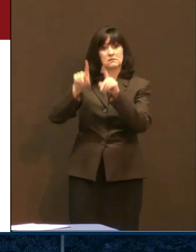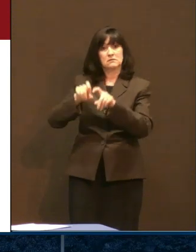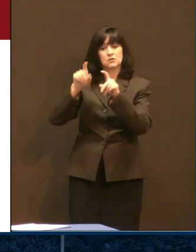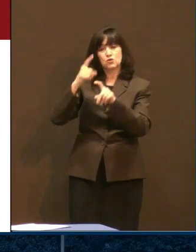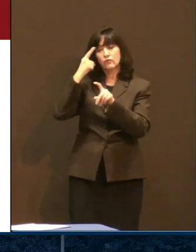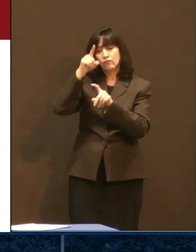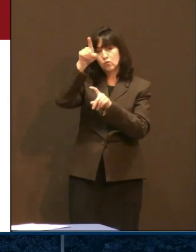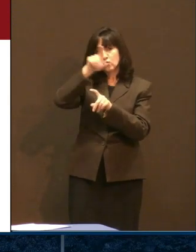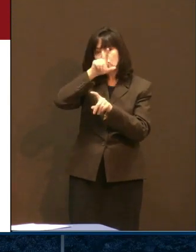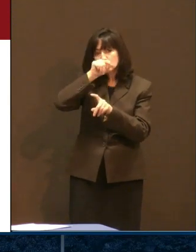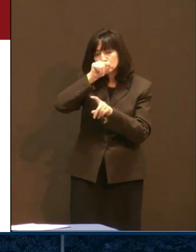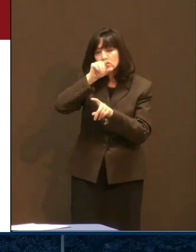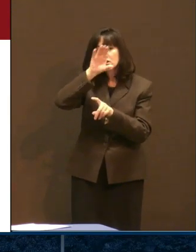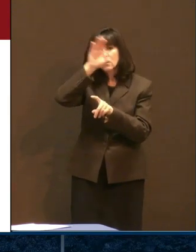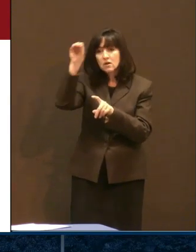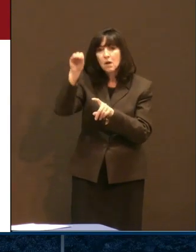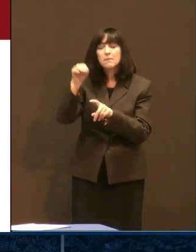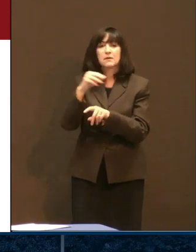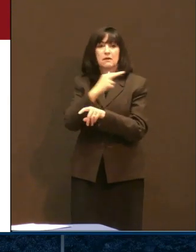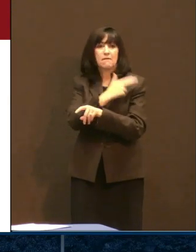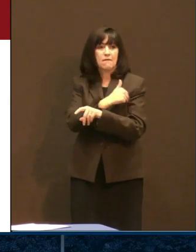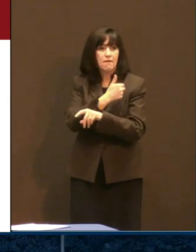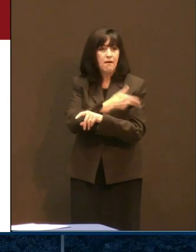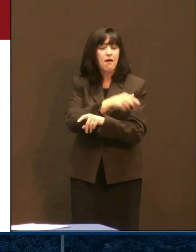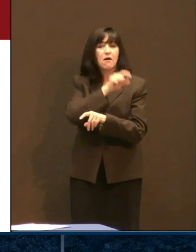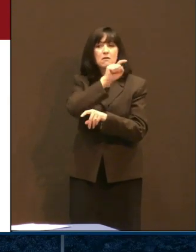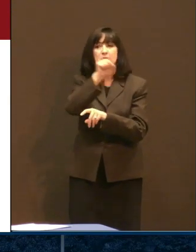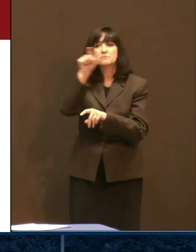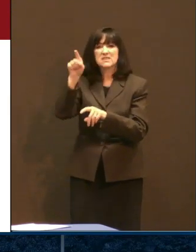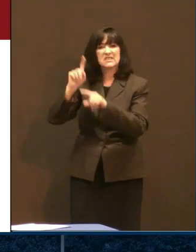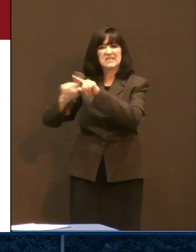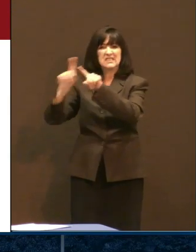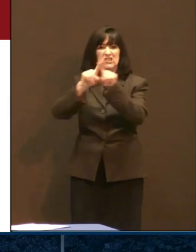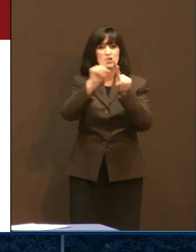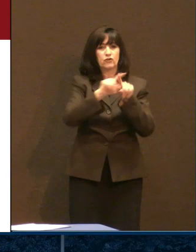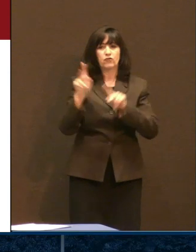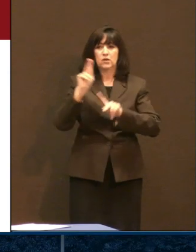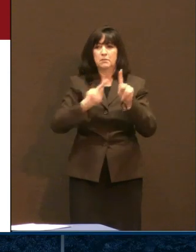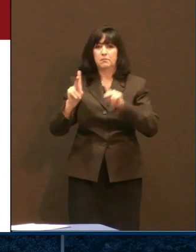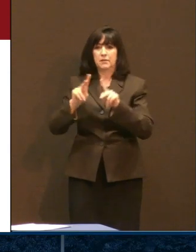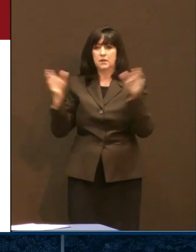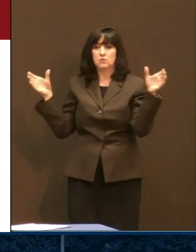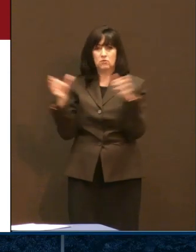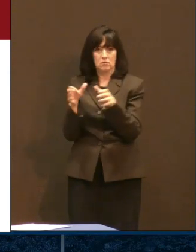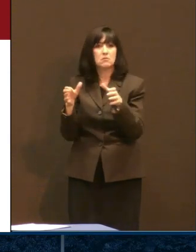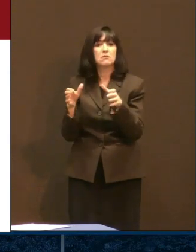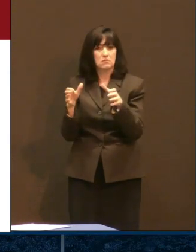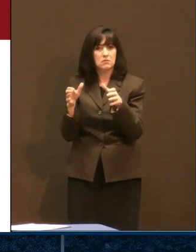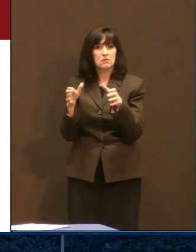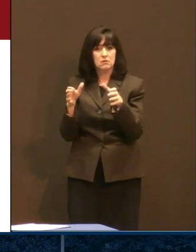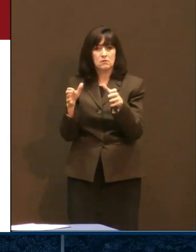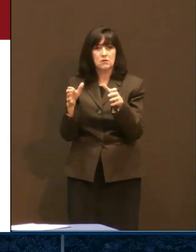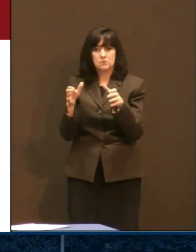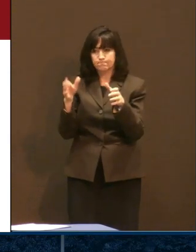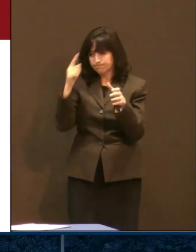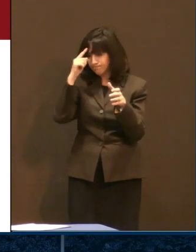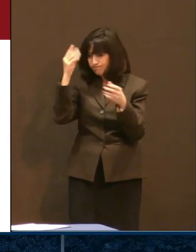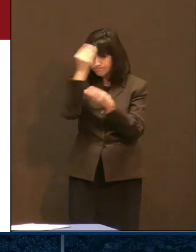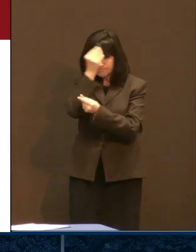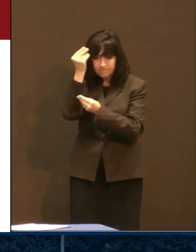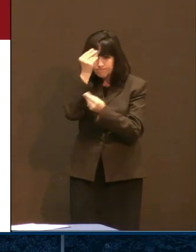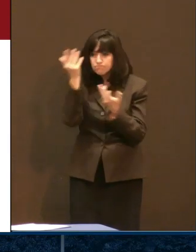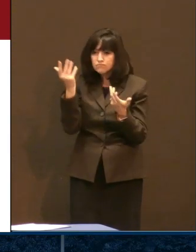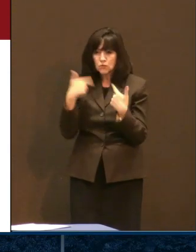the nonprofits, and public health, and our partners over at Social Services pulled together and came up with a plan to get